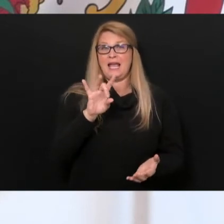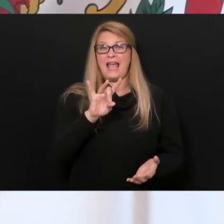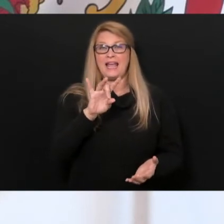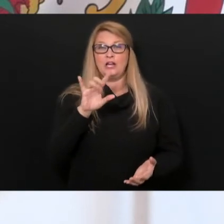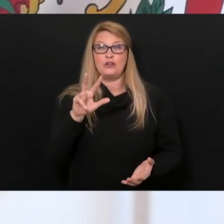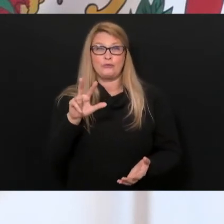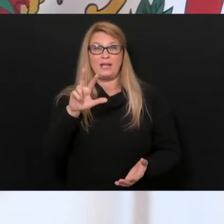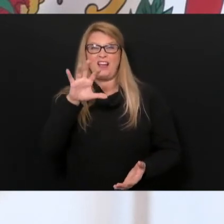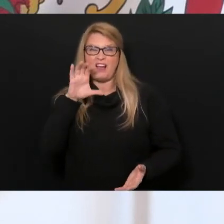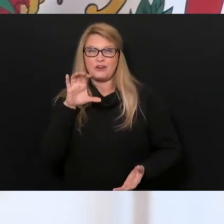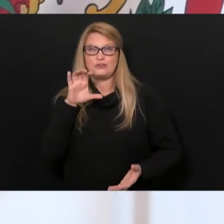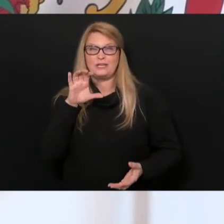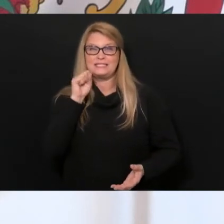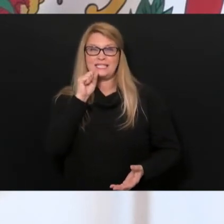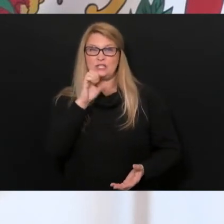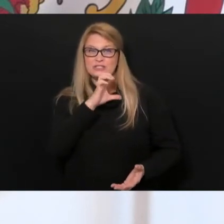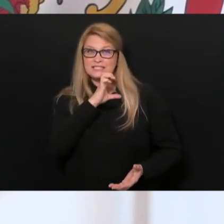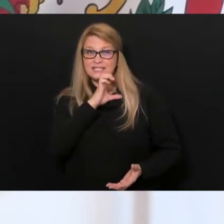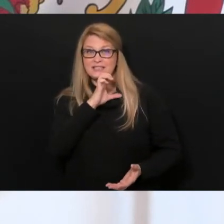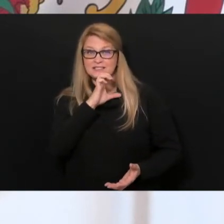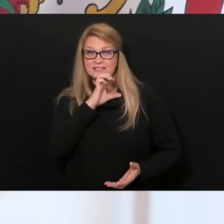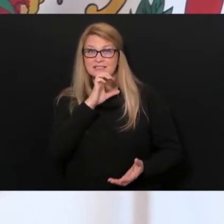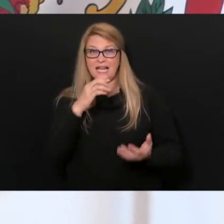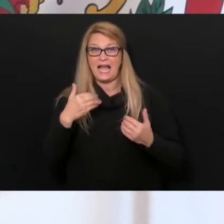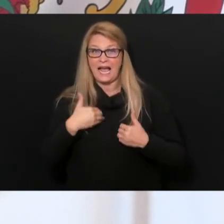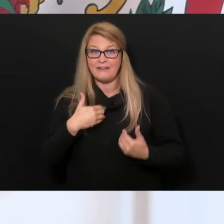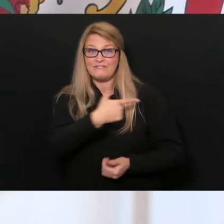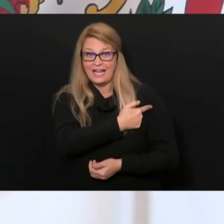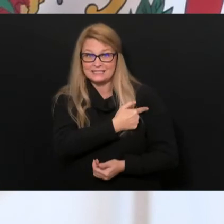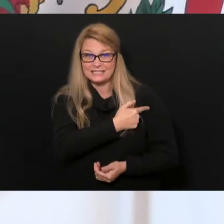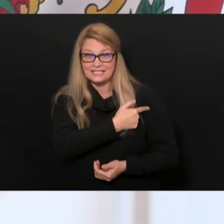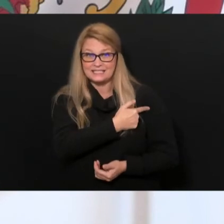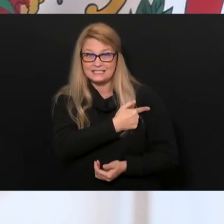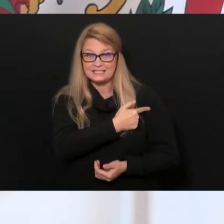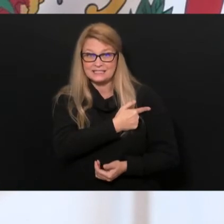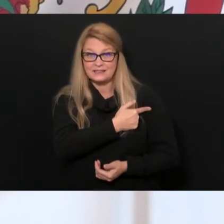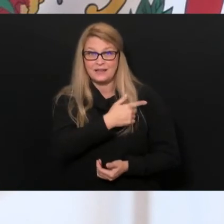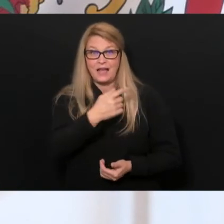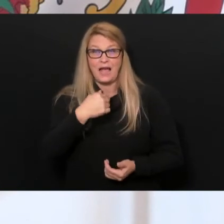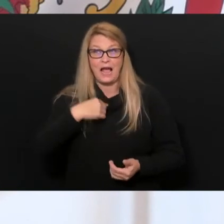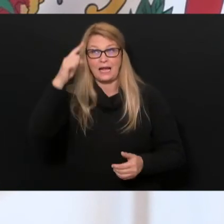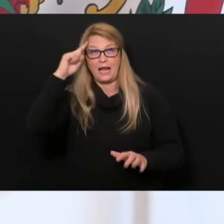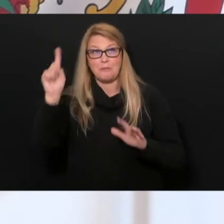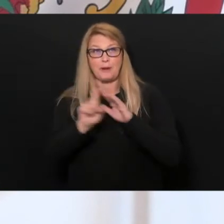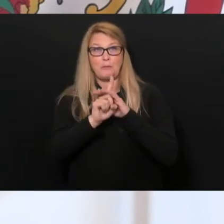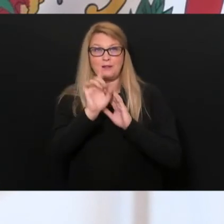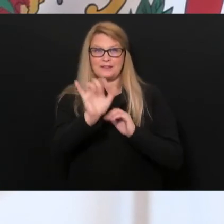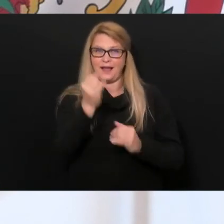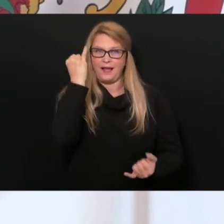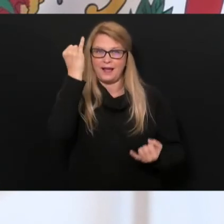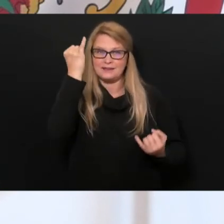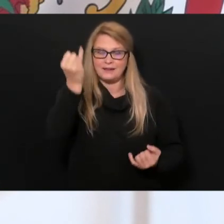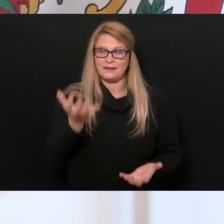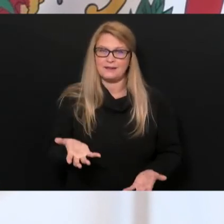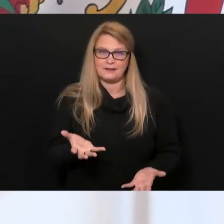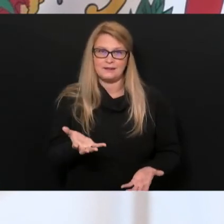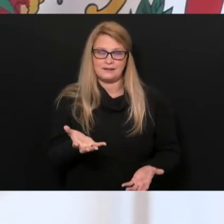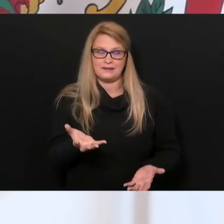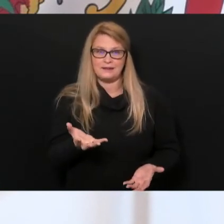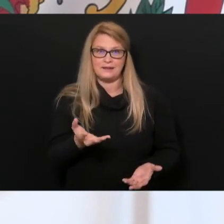seniors that would have never gotten those doses if I hadn't come up with the idea. From the standpoint of